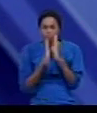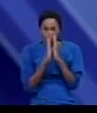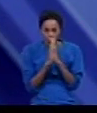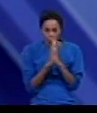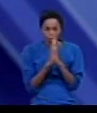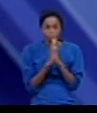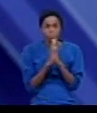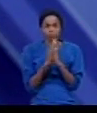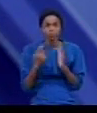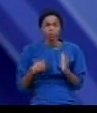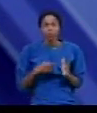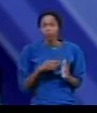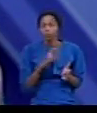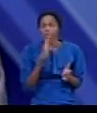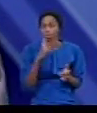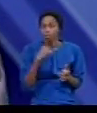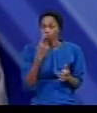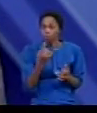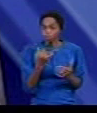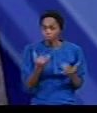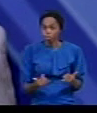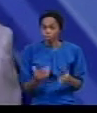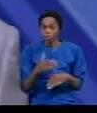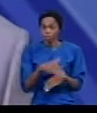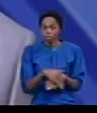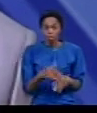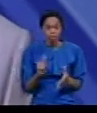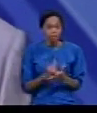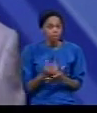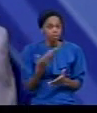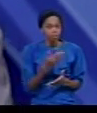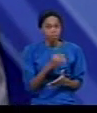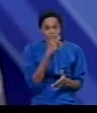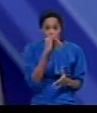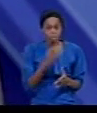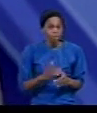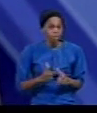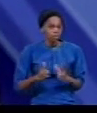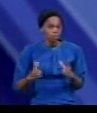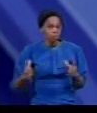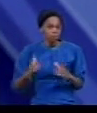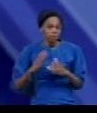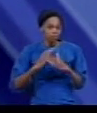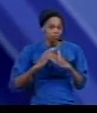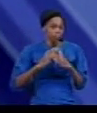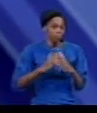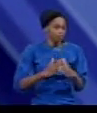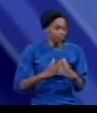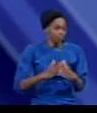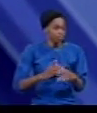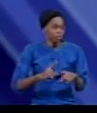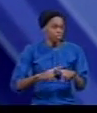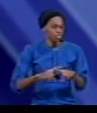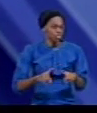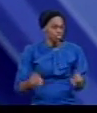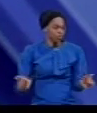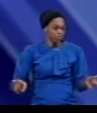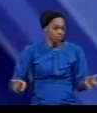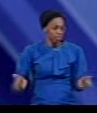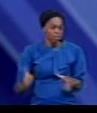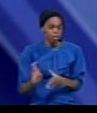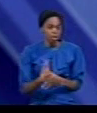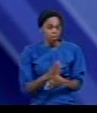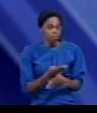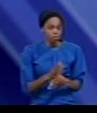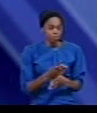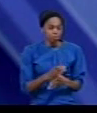We're told tonight, there's a great gulf between self-righteousness and true godliness.